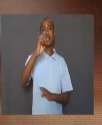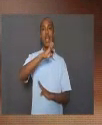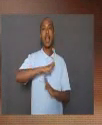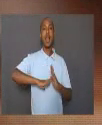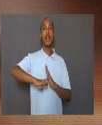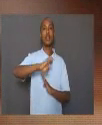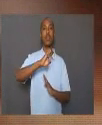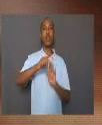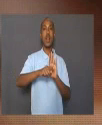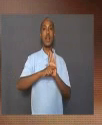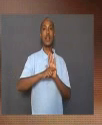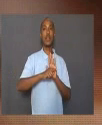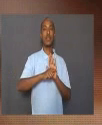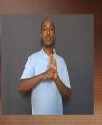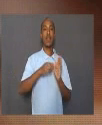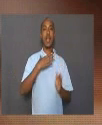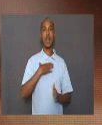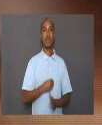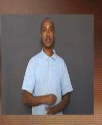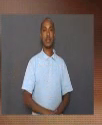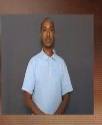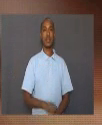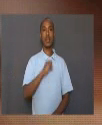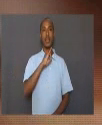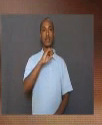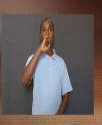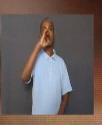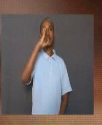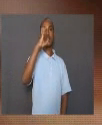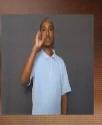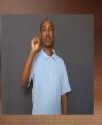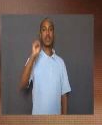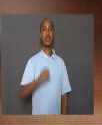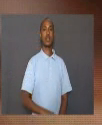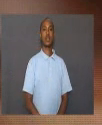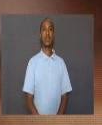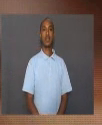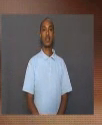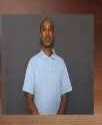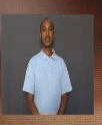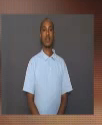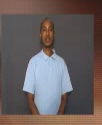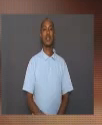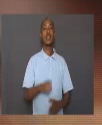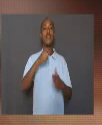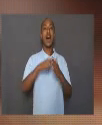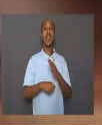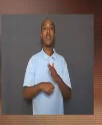electronegative element on the scale is cesium. It has a value